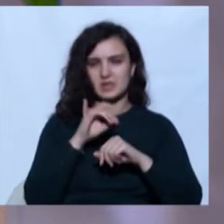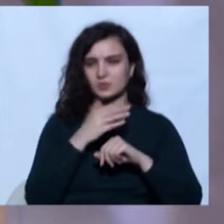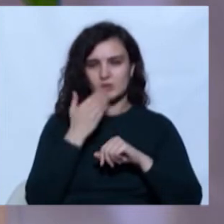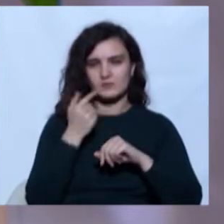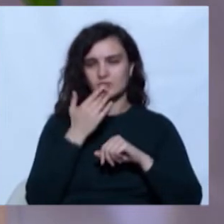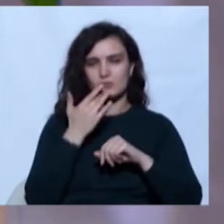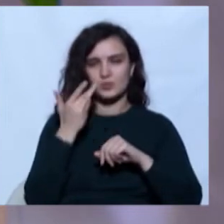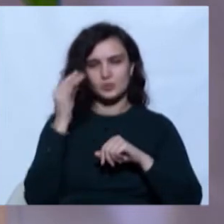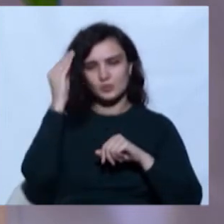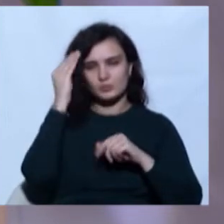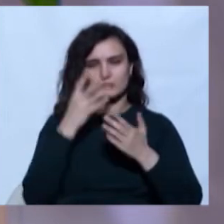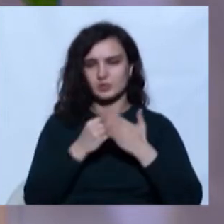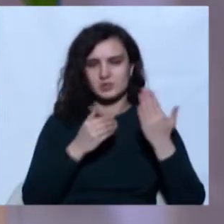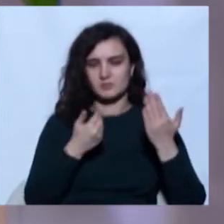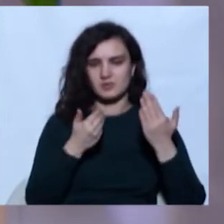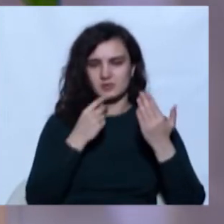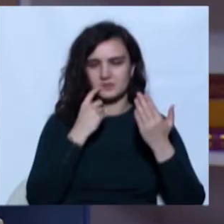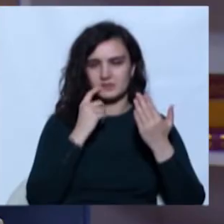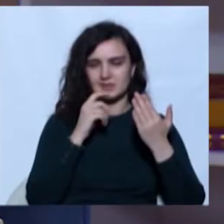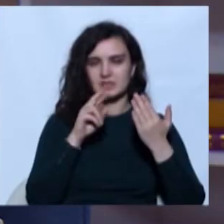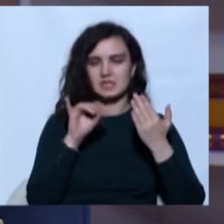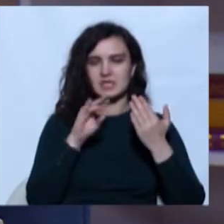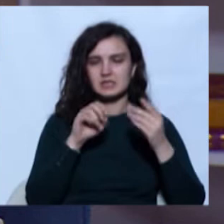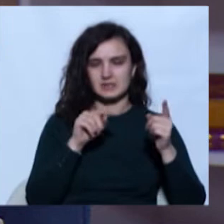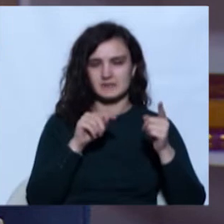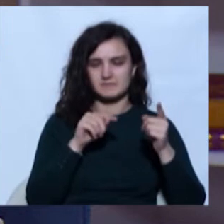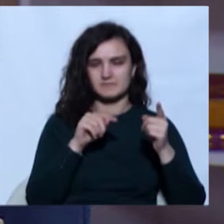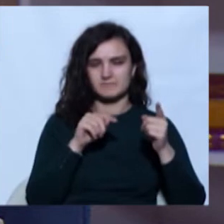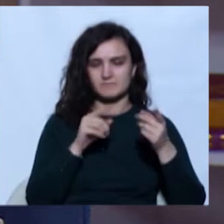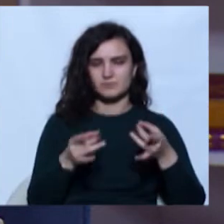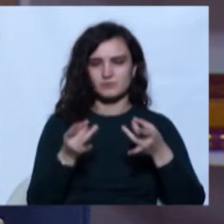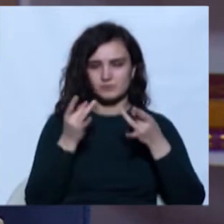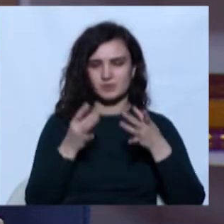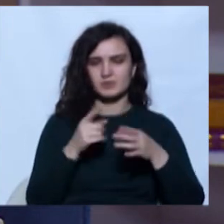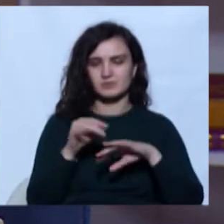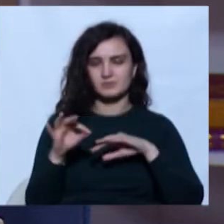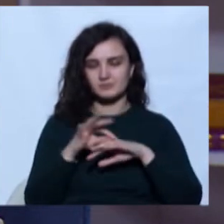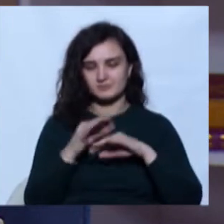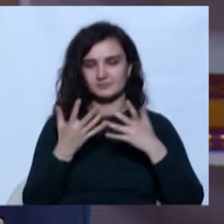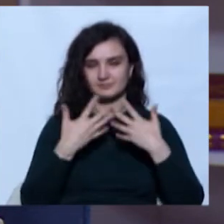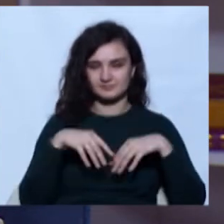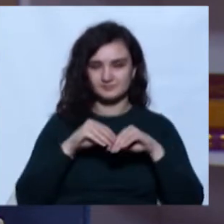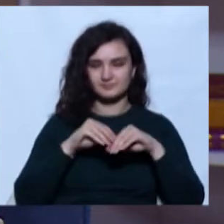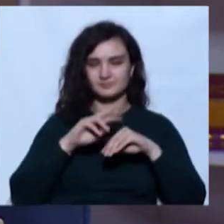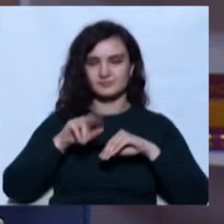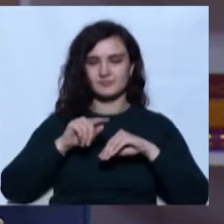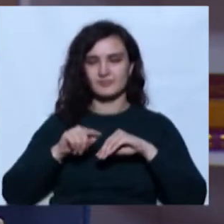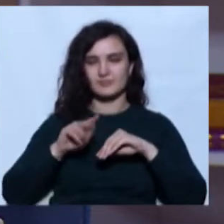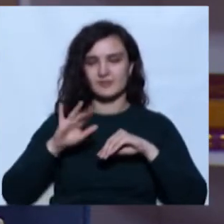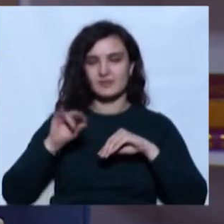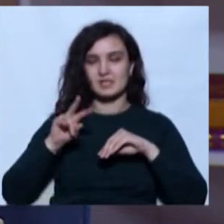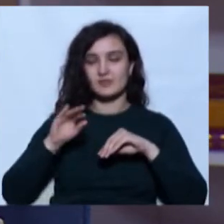political opinions of his own. Dantes is arrested just before getting married, and though